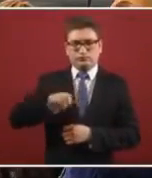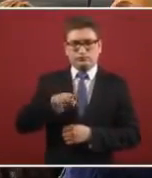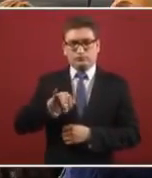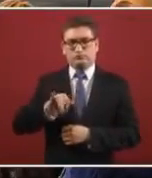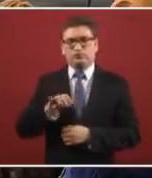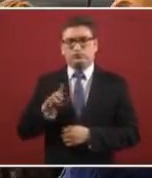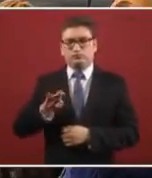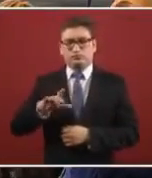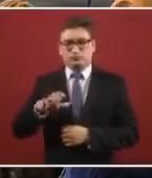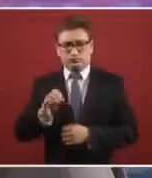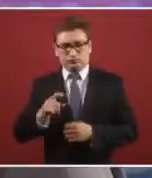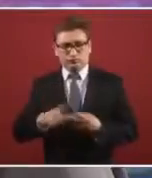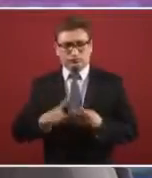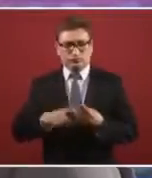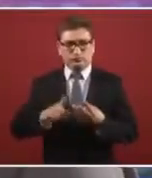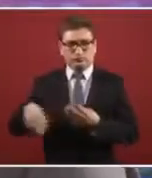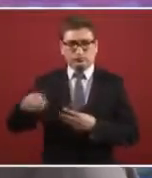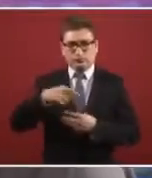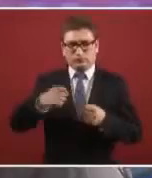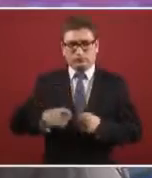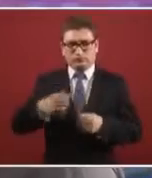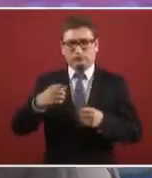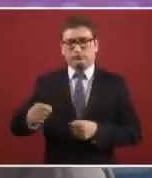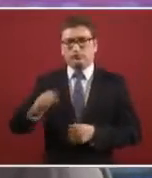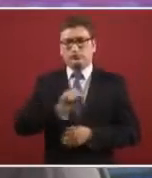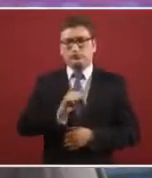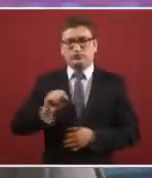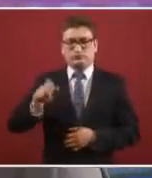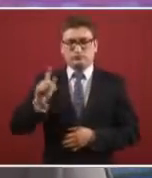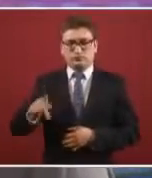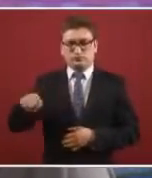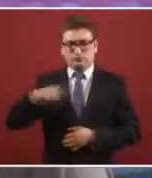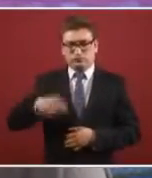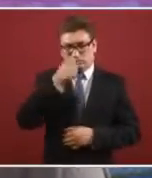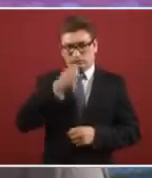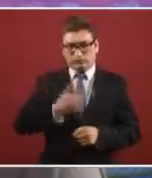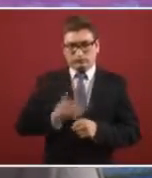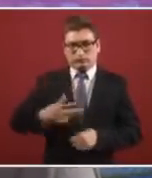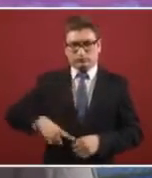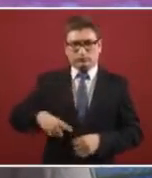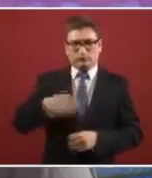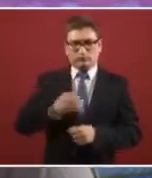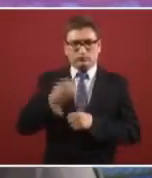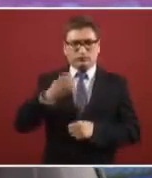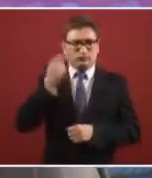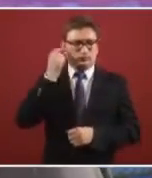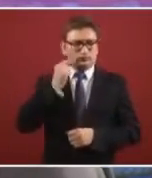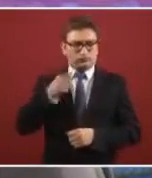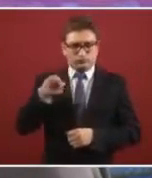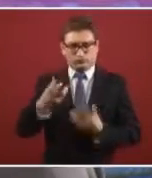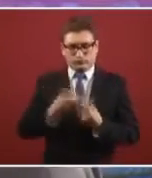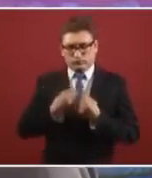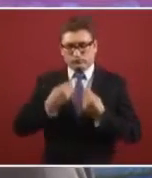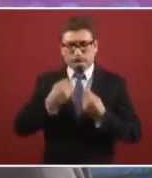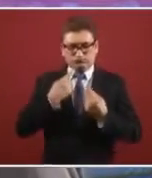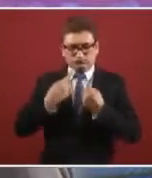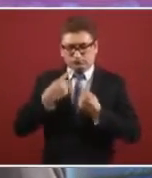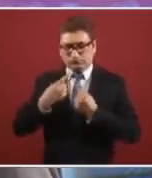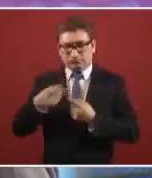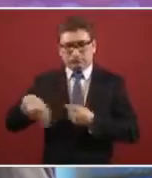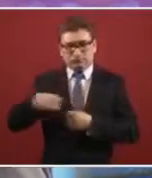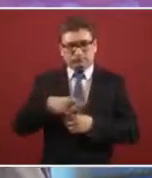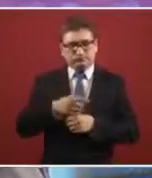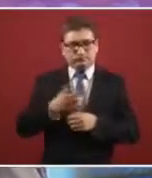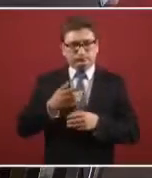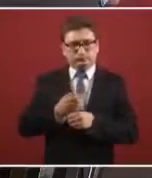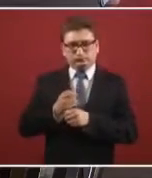titulares de la and Secretaría de 6 Seguridad people Pública y de of la the Secretaría section de Gobierno del public estado and de the Guerrero en section esos of momentos, government in quienes the informan who